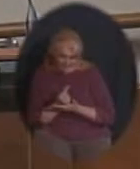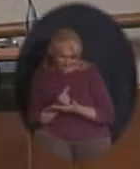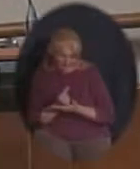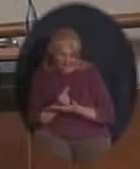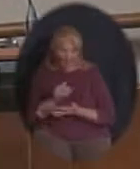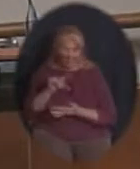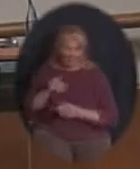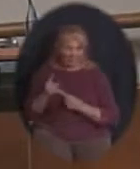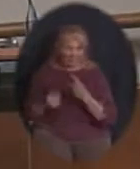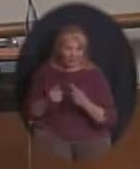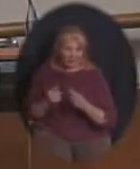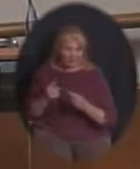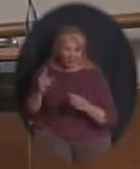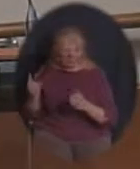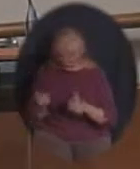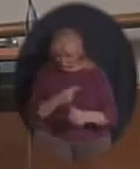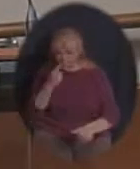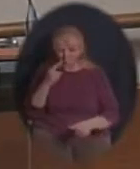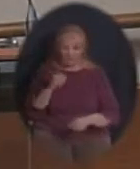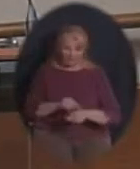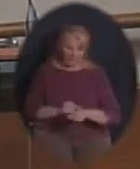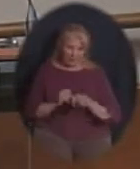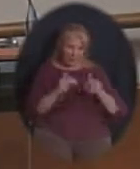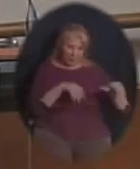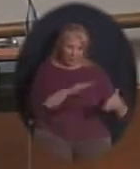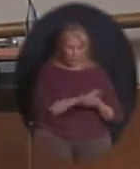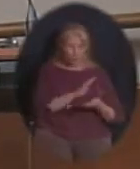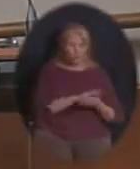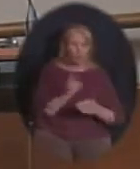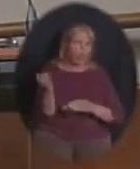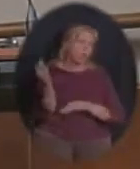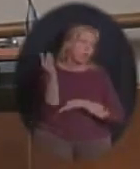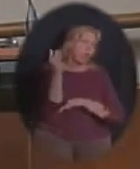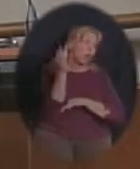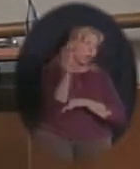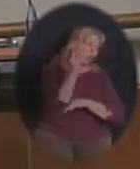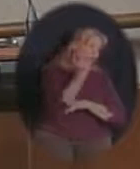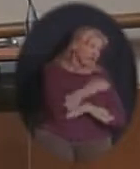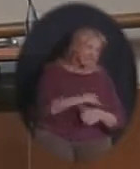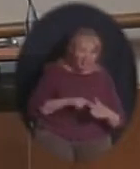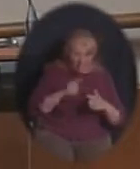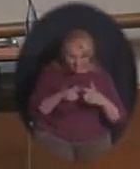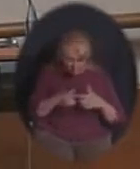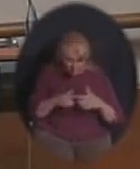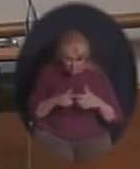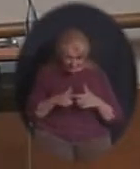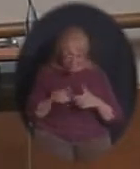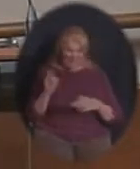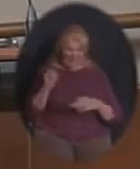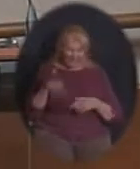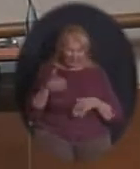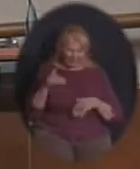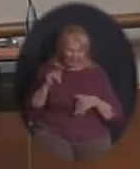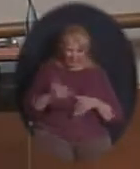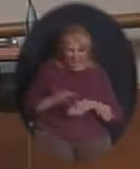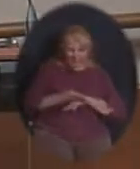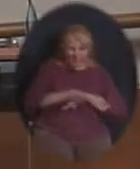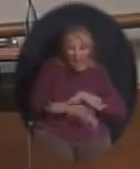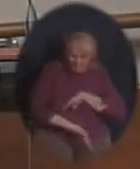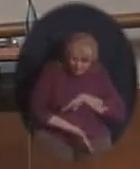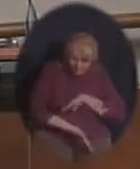now we're asking them to spend another hour at school. And that is really difficult to keep their attention. And the first thing they want to do is, can we have